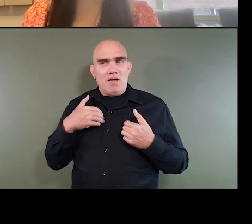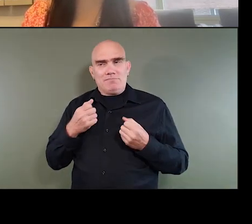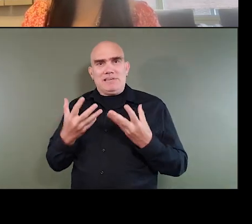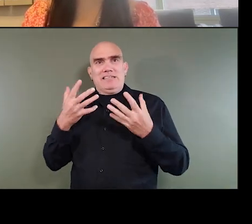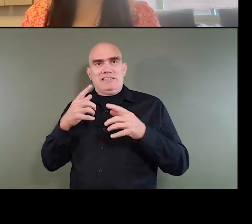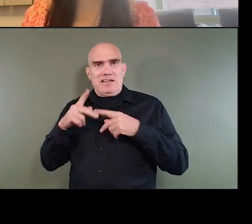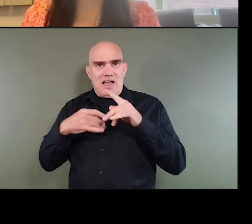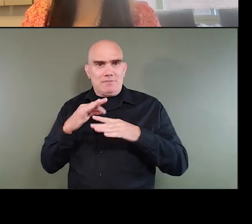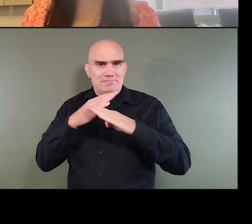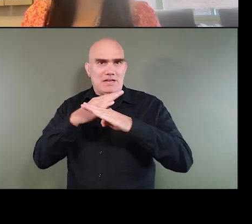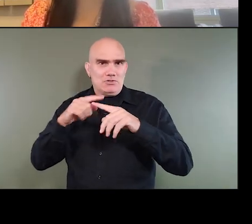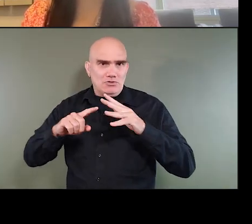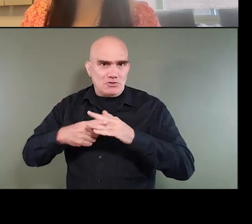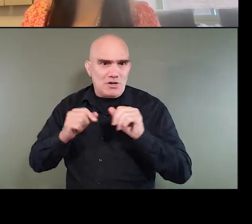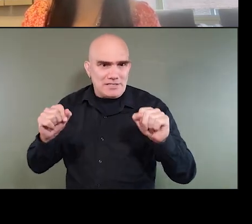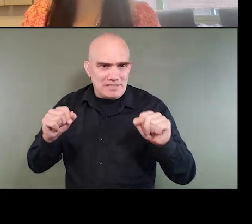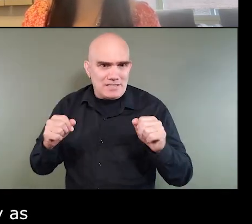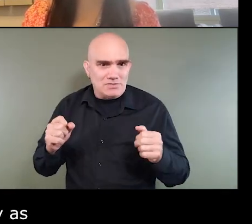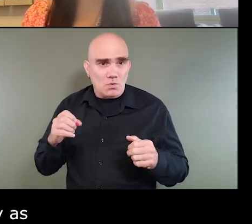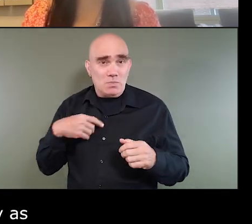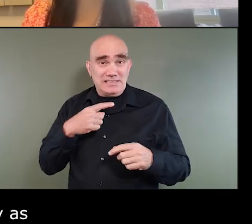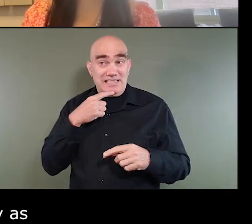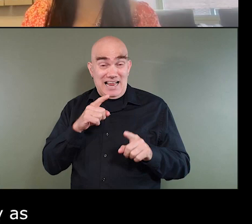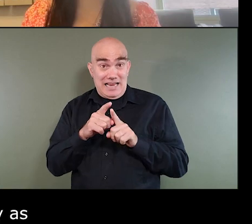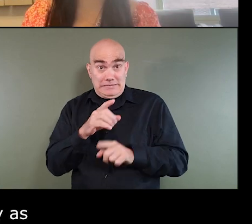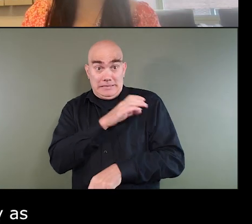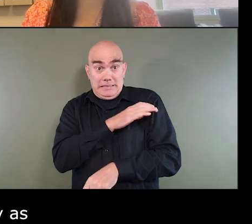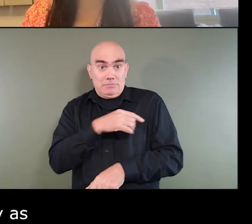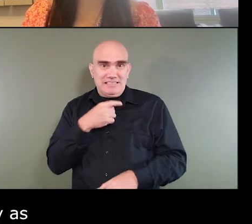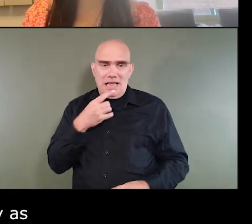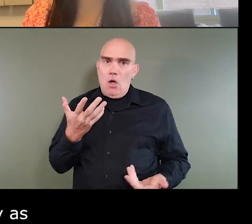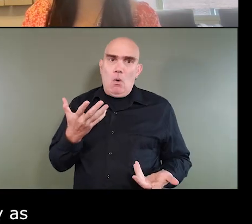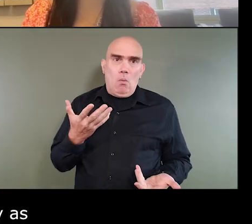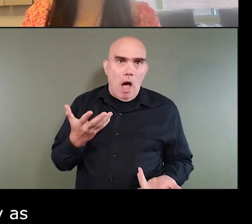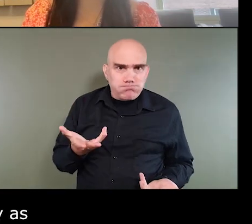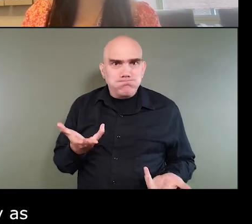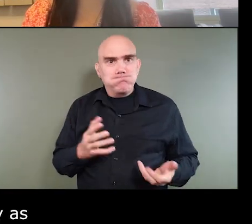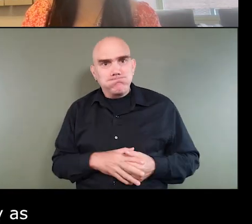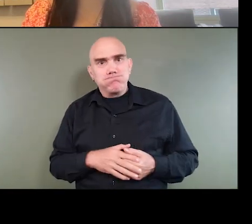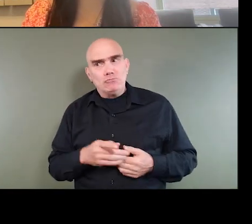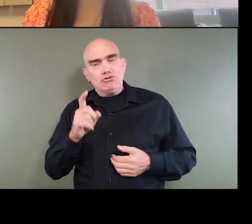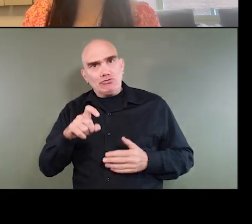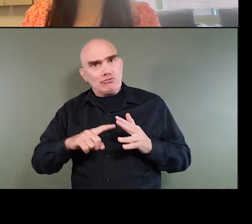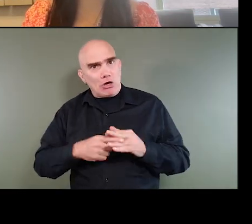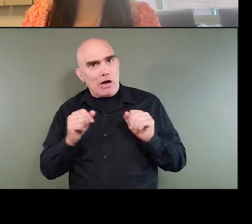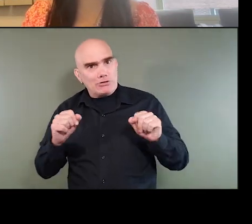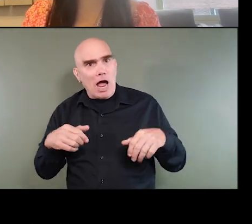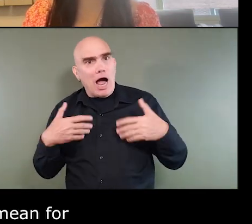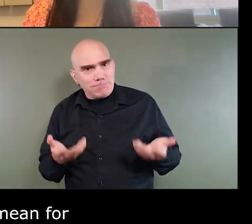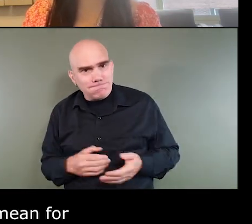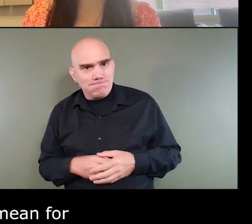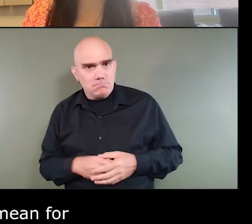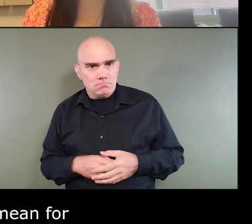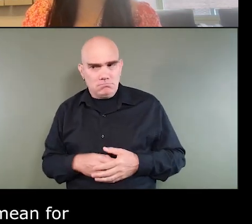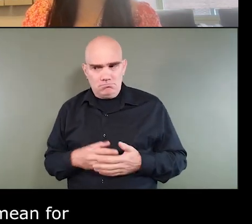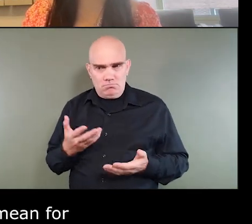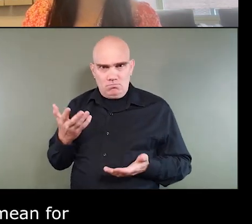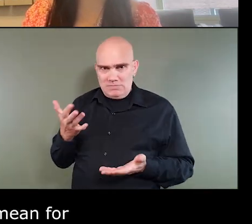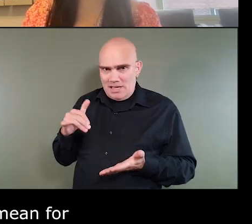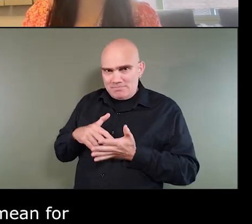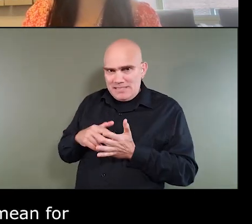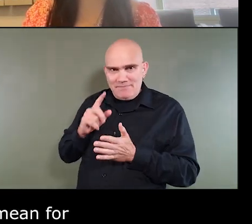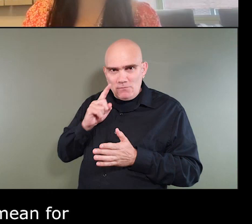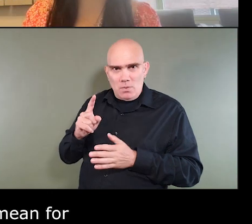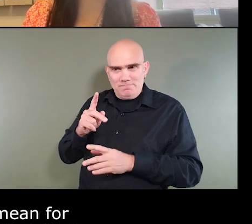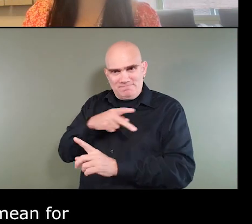of barriers to starting exercise. And when we say as clinicians, like, gosh, you should start to exercise, like, what does that mean